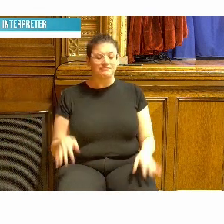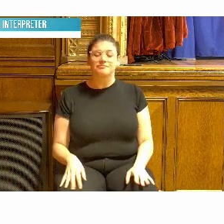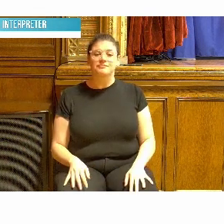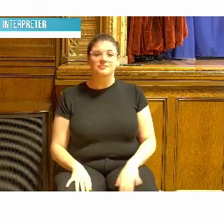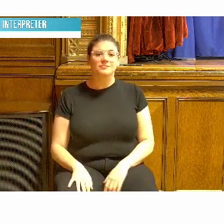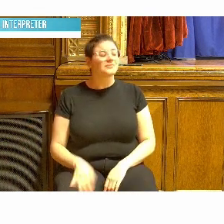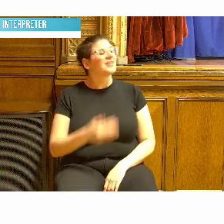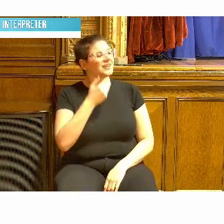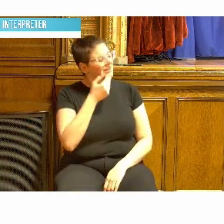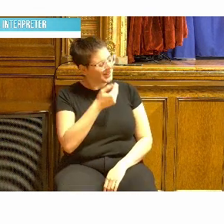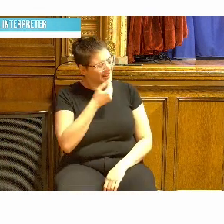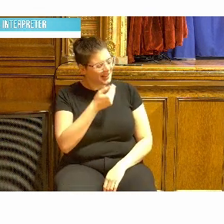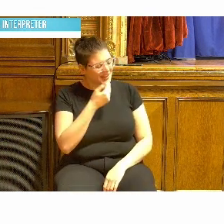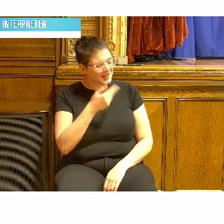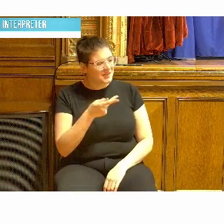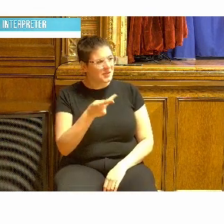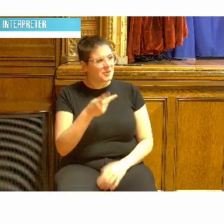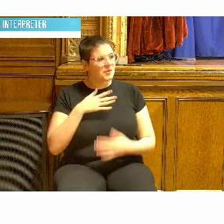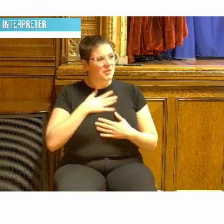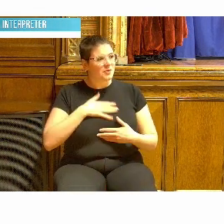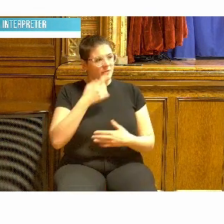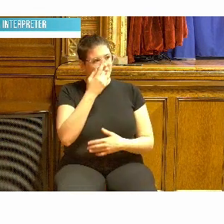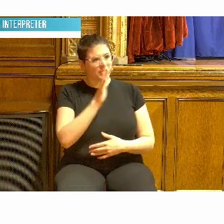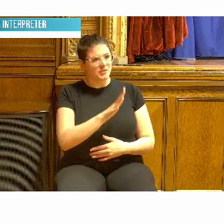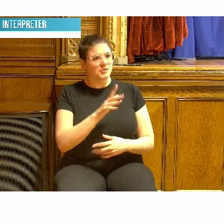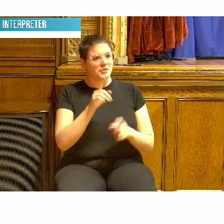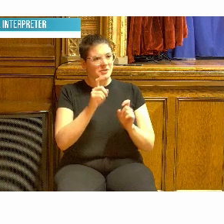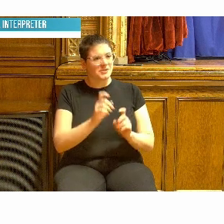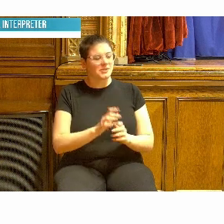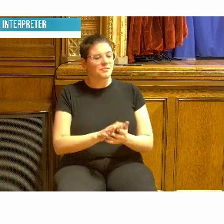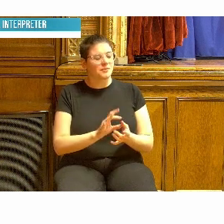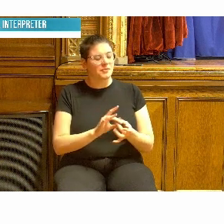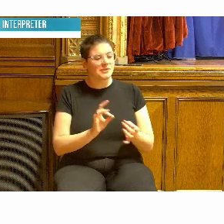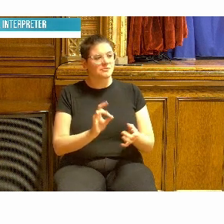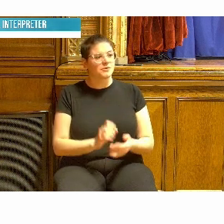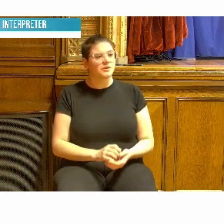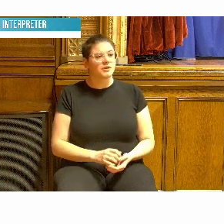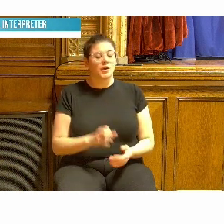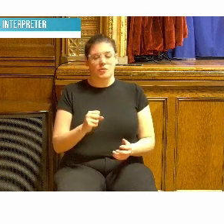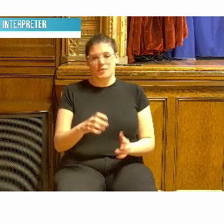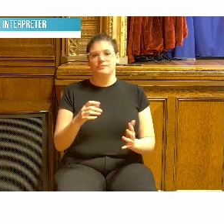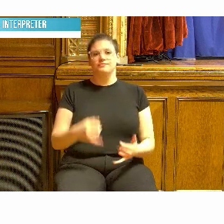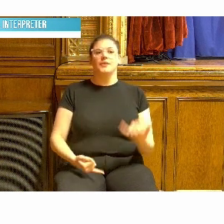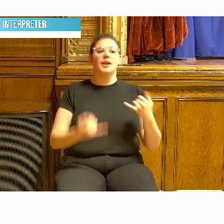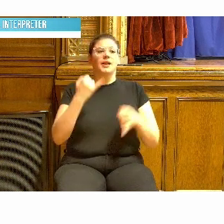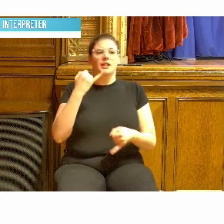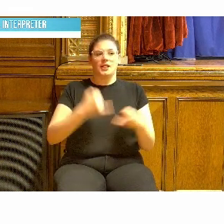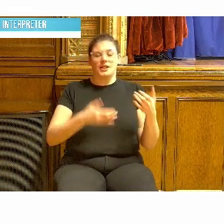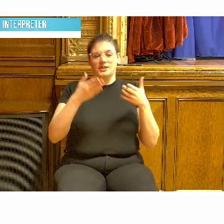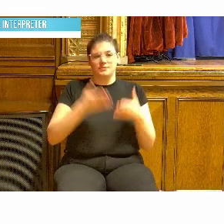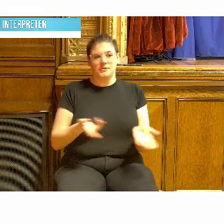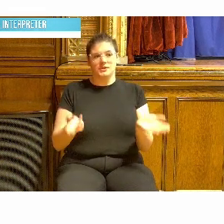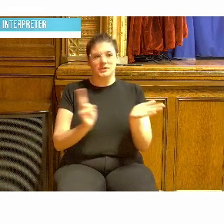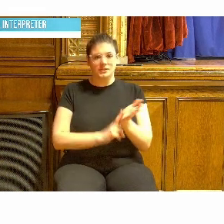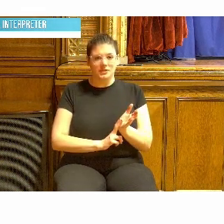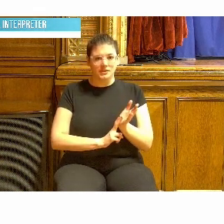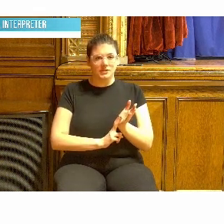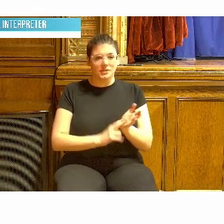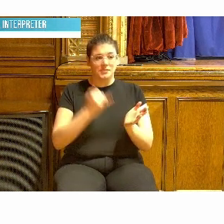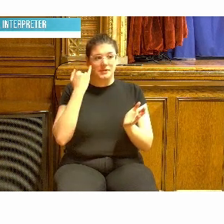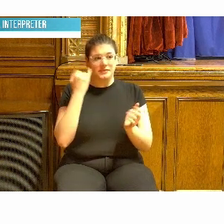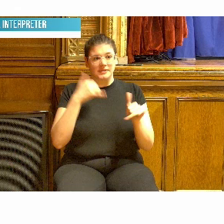testimony. We want to make room for the last person that we have signed up, if they are still